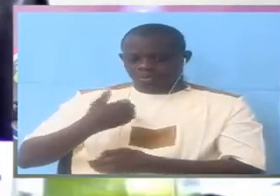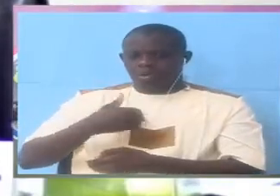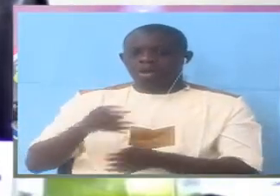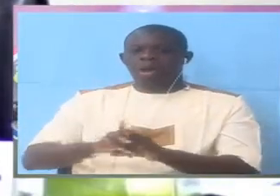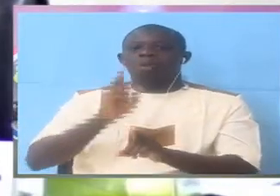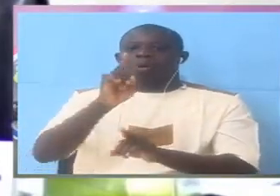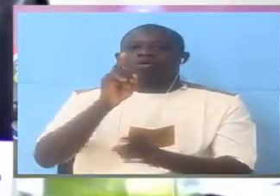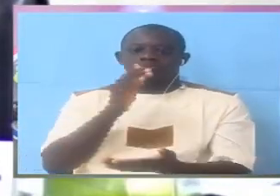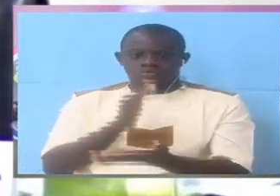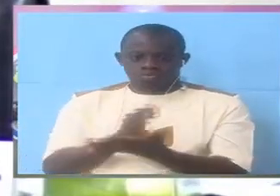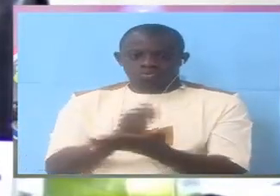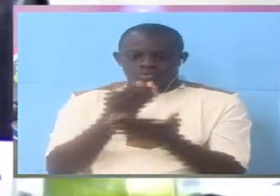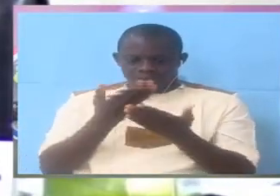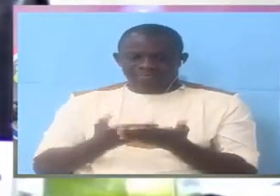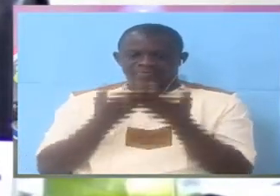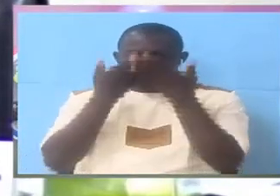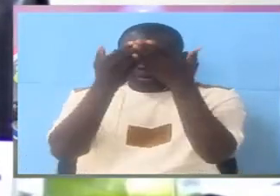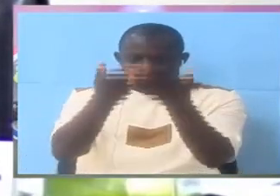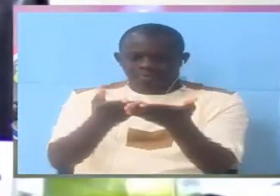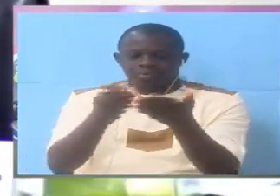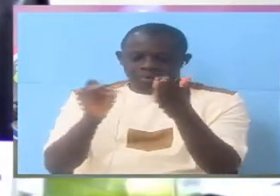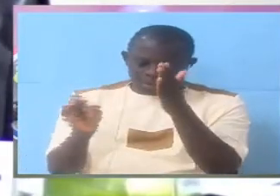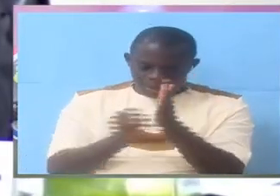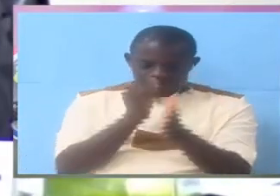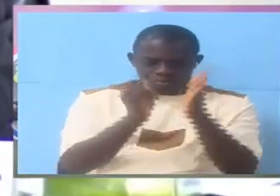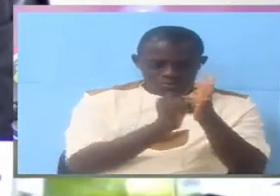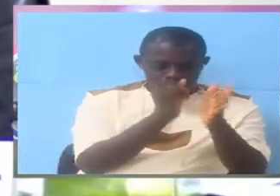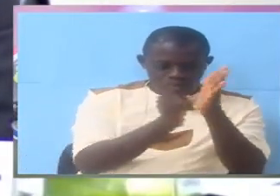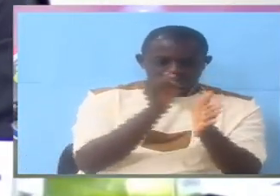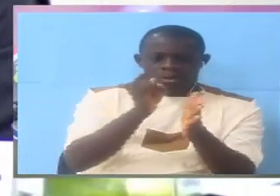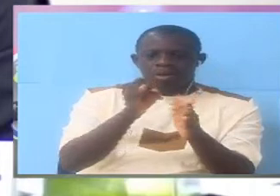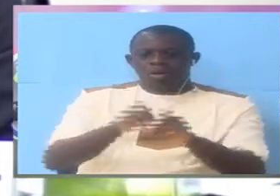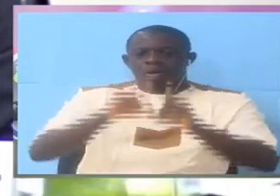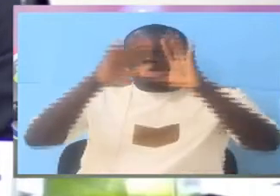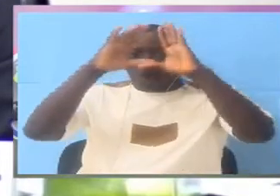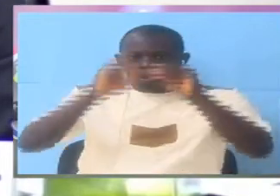But they were handed over to investigation for investigation.